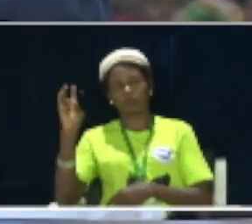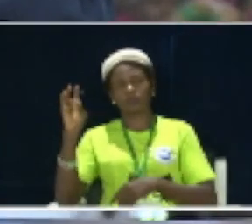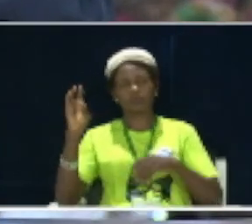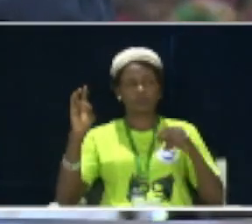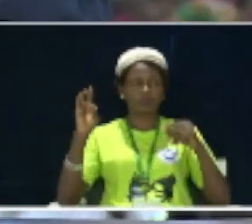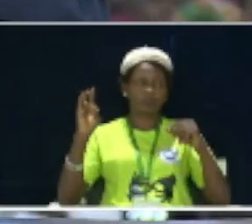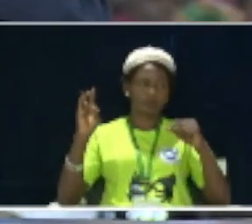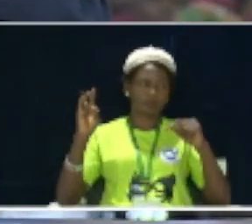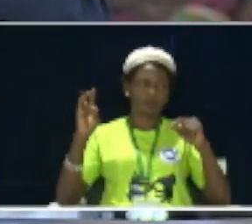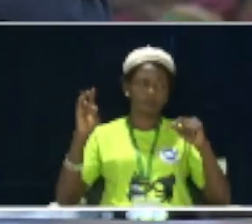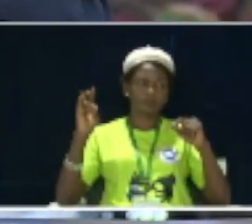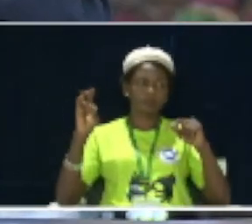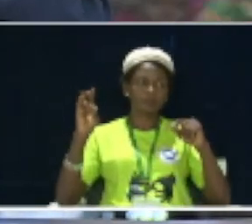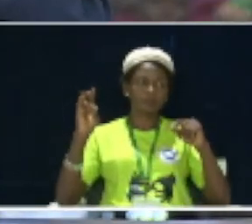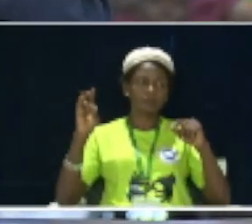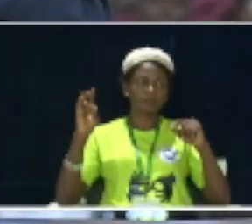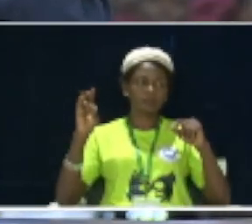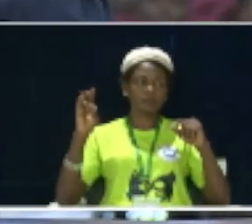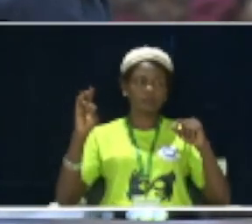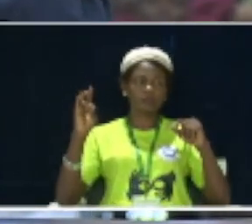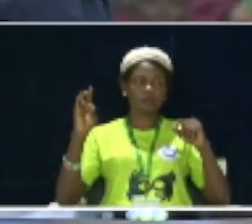Thank you. I see you coming from all over.